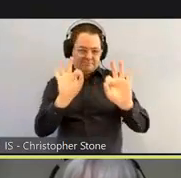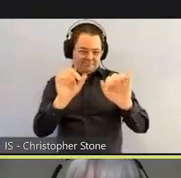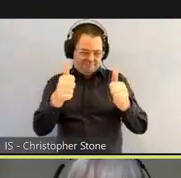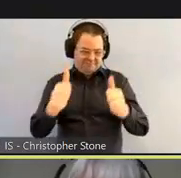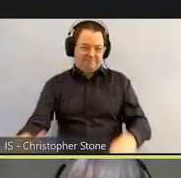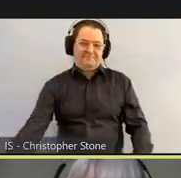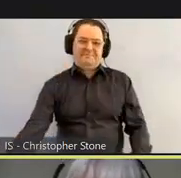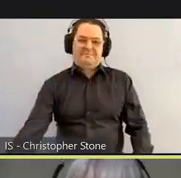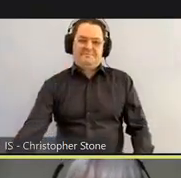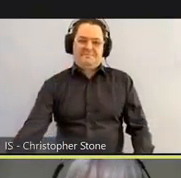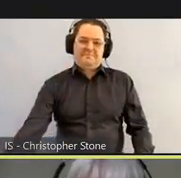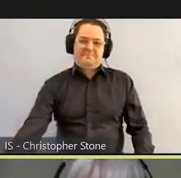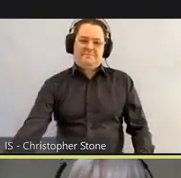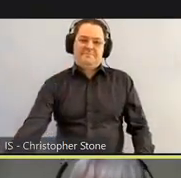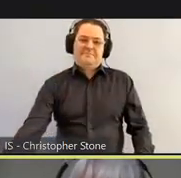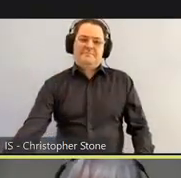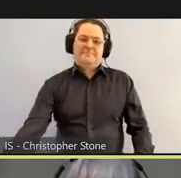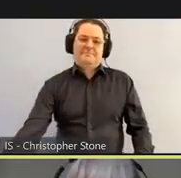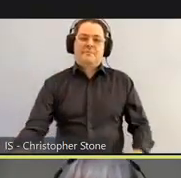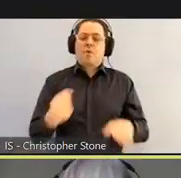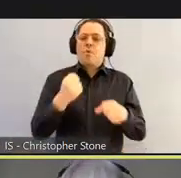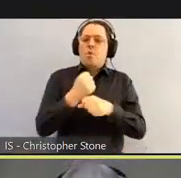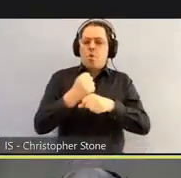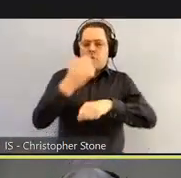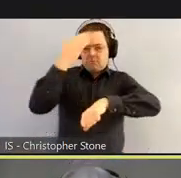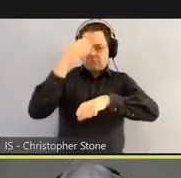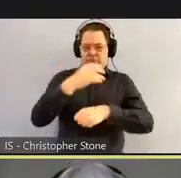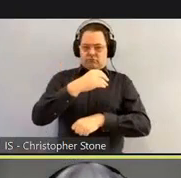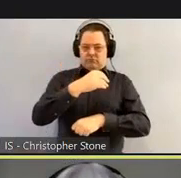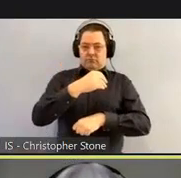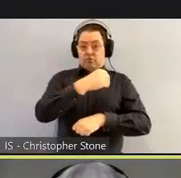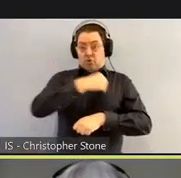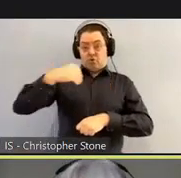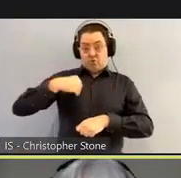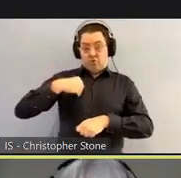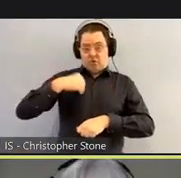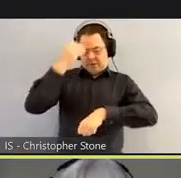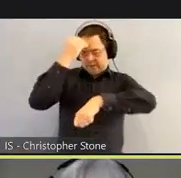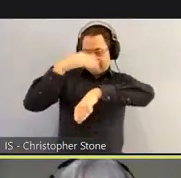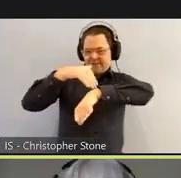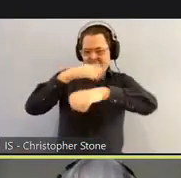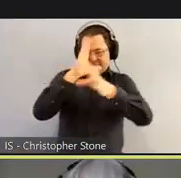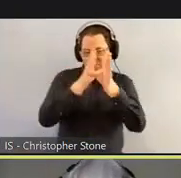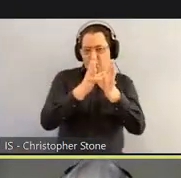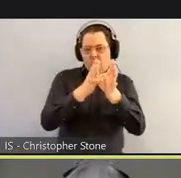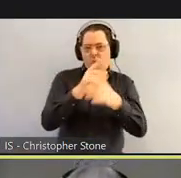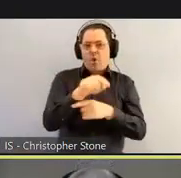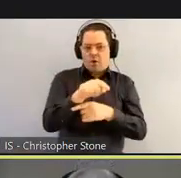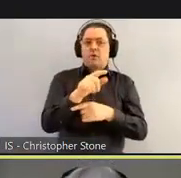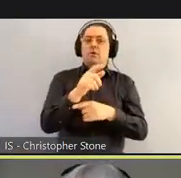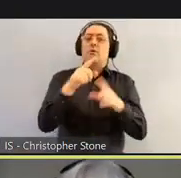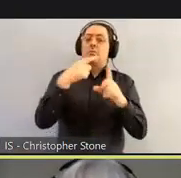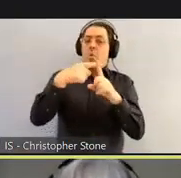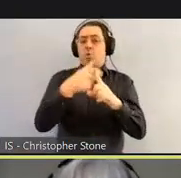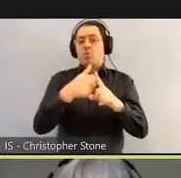is a psychiatrist from Uganda, and she leads the National Association of Parents of Deaf Children